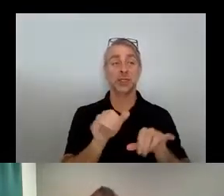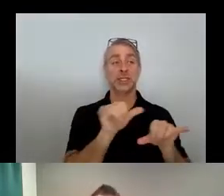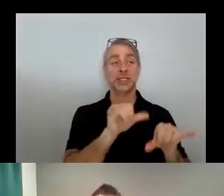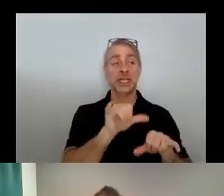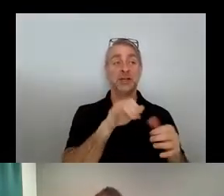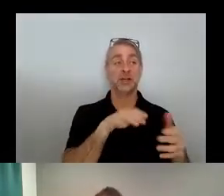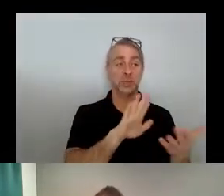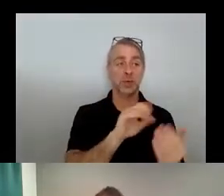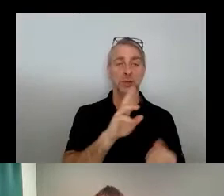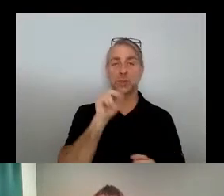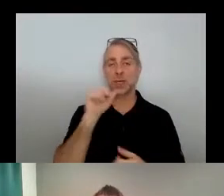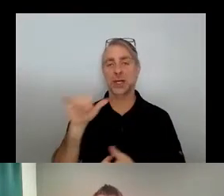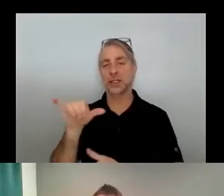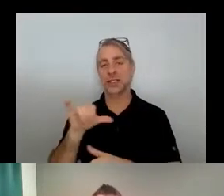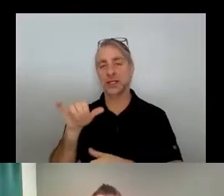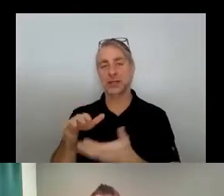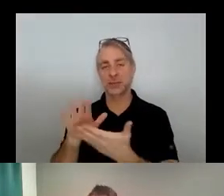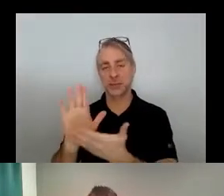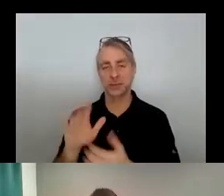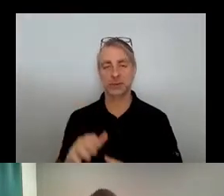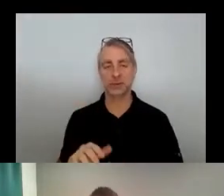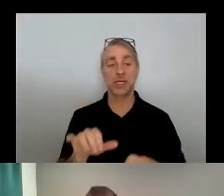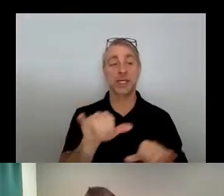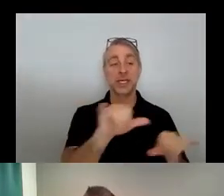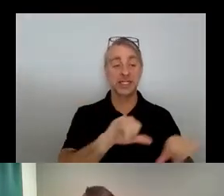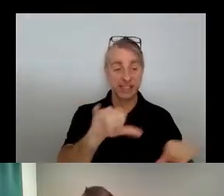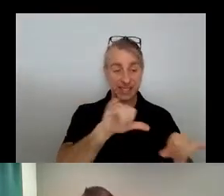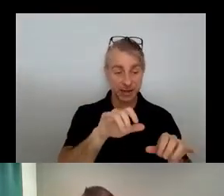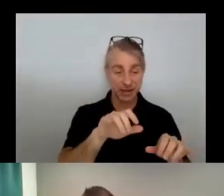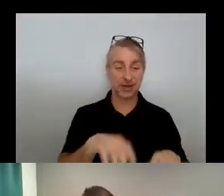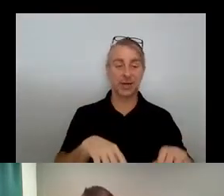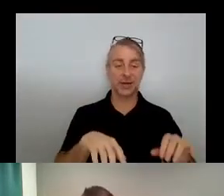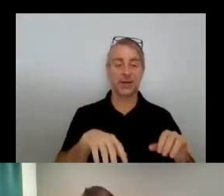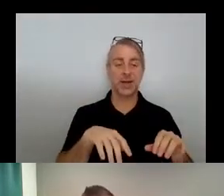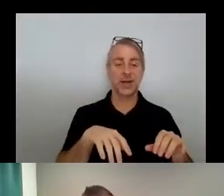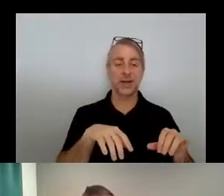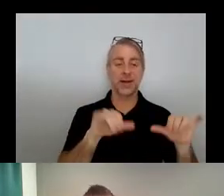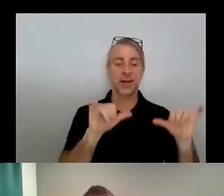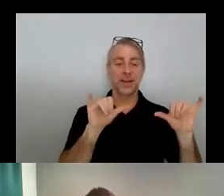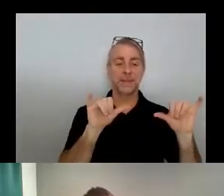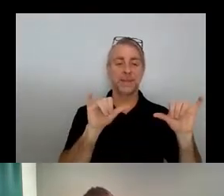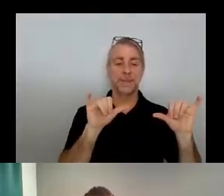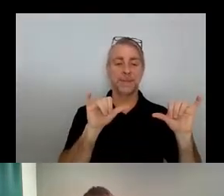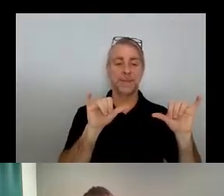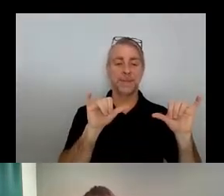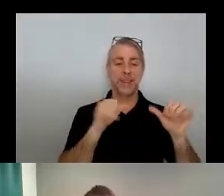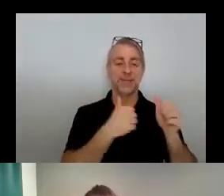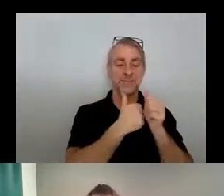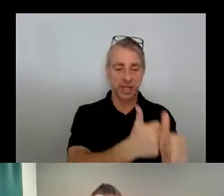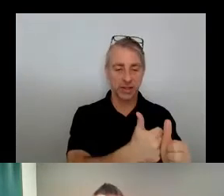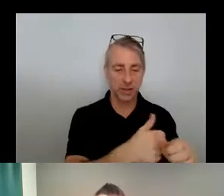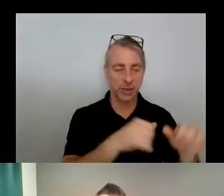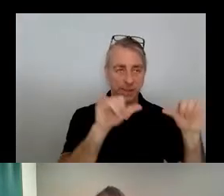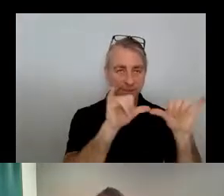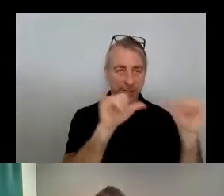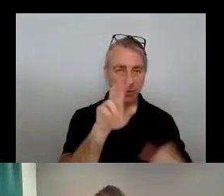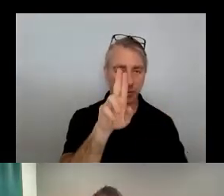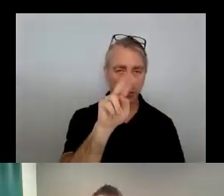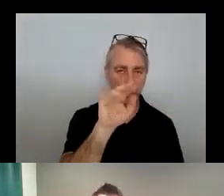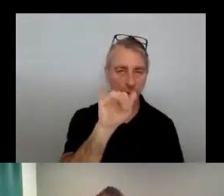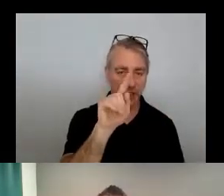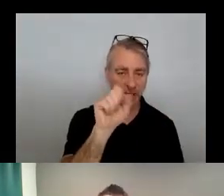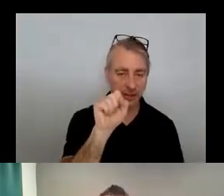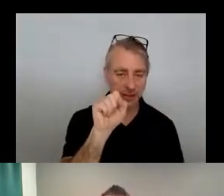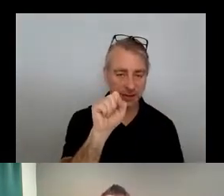the magnitude of the relationship in whatever units it was measured in. And it's usually not what we wanted. You're only interested